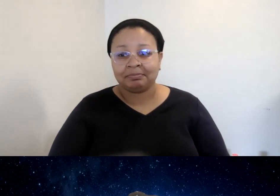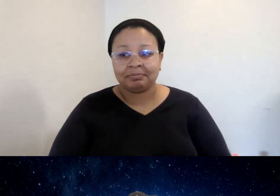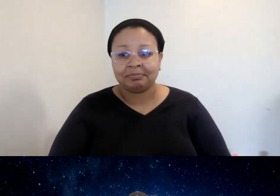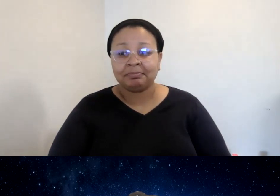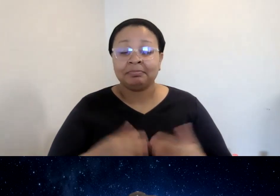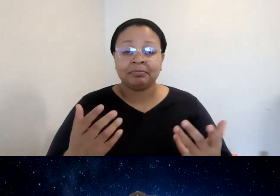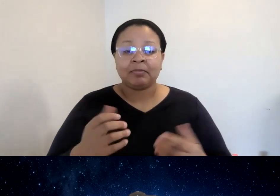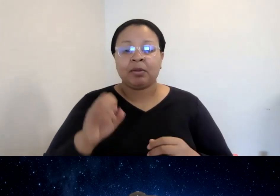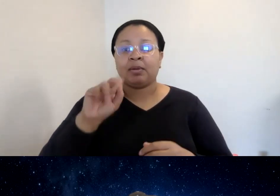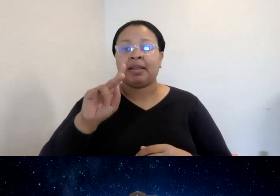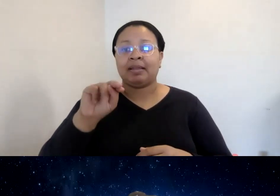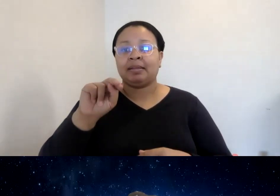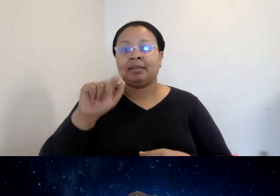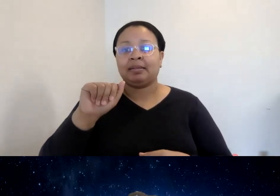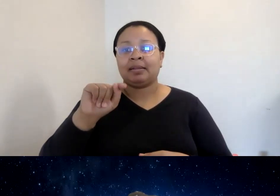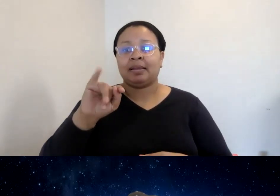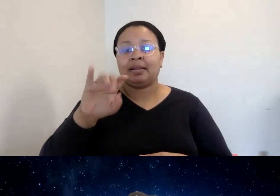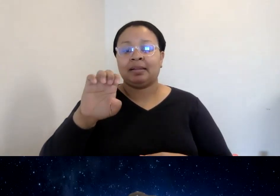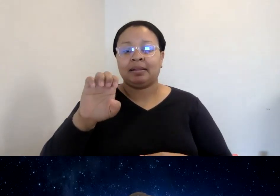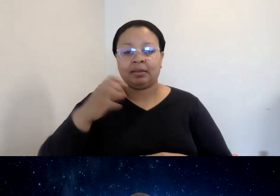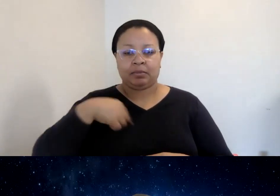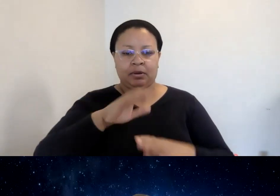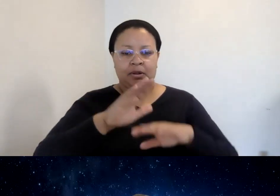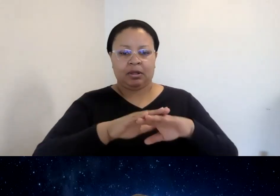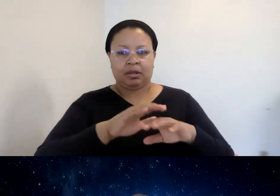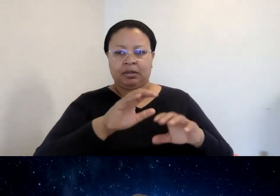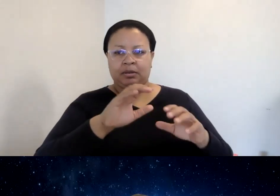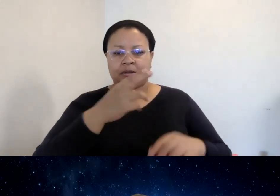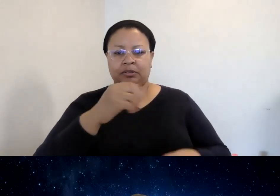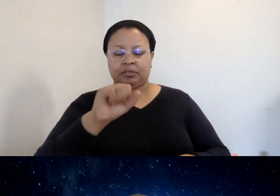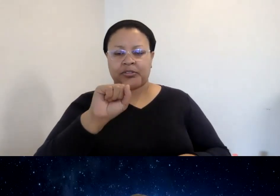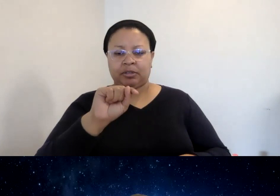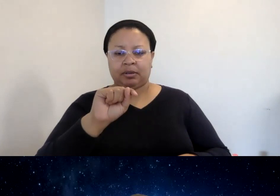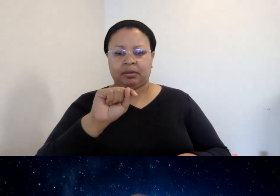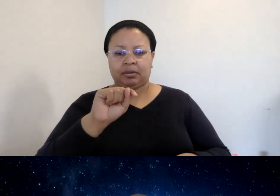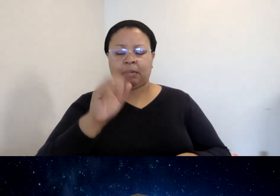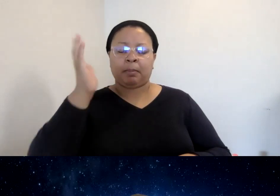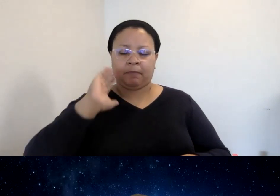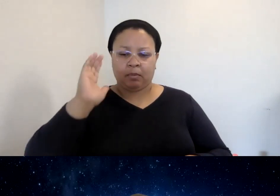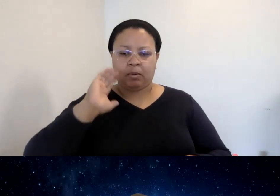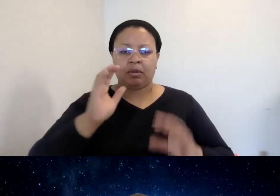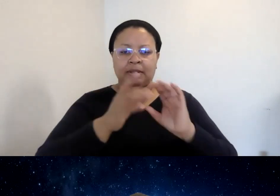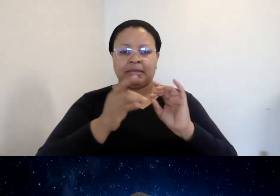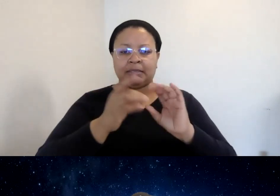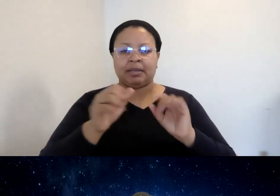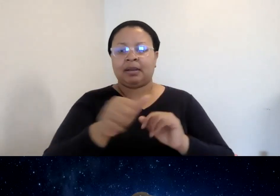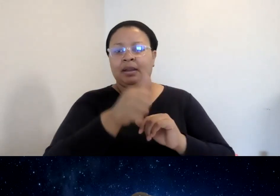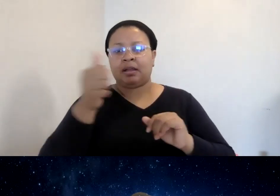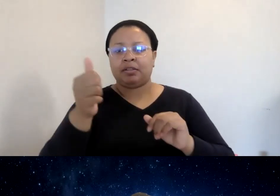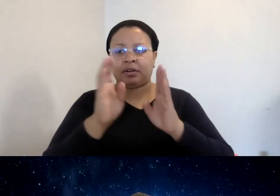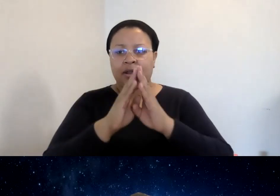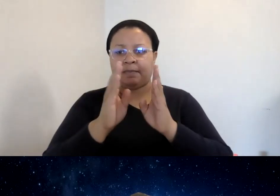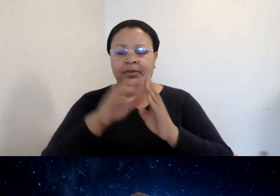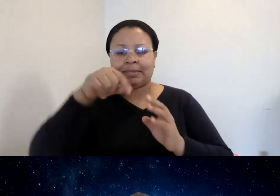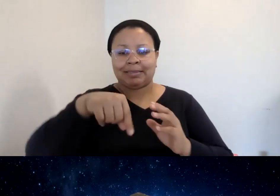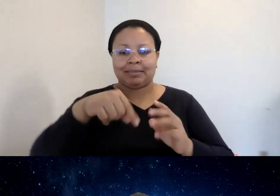Natalie, earlier on in the chat, someone had shared another conference for this weekend,